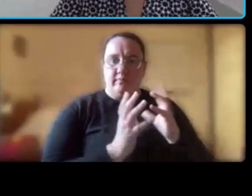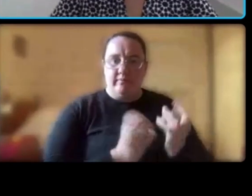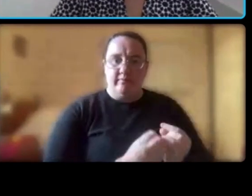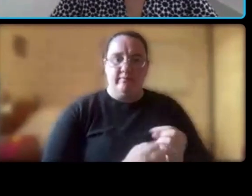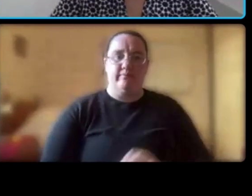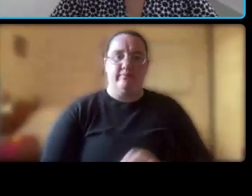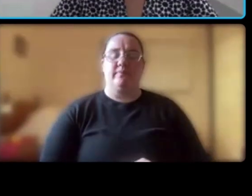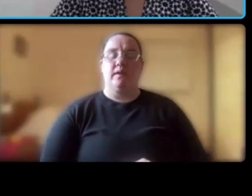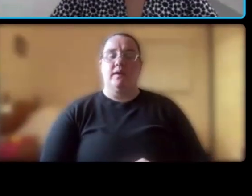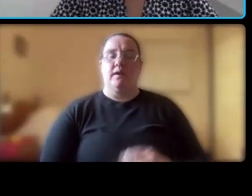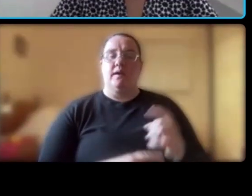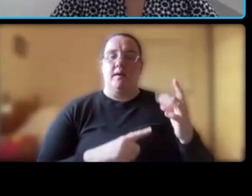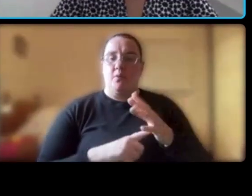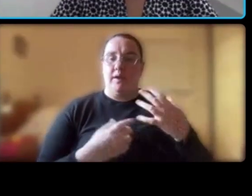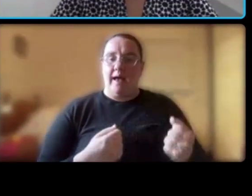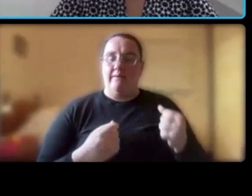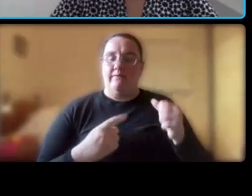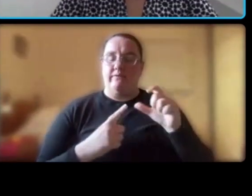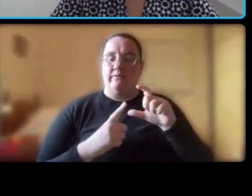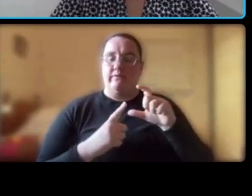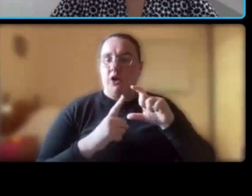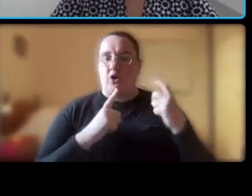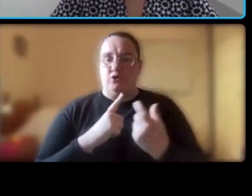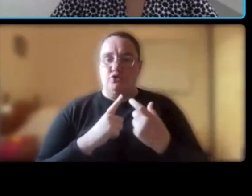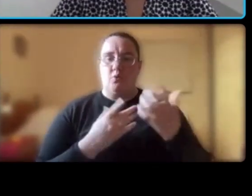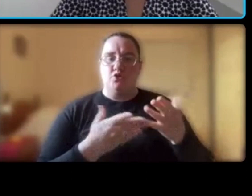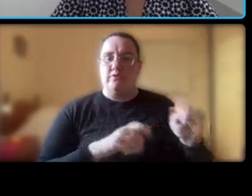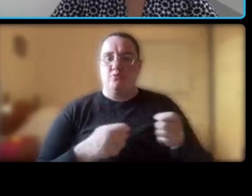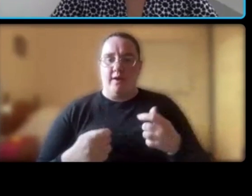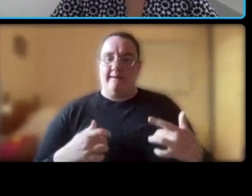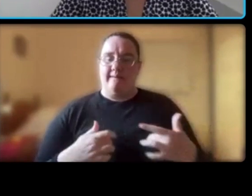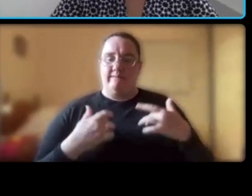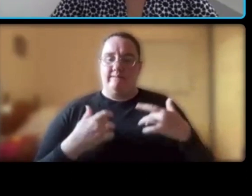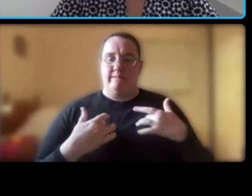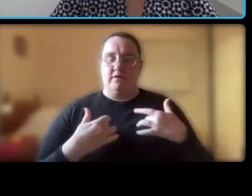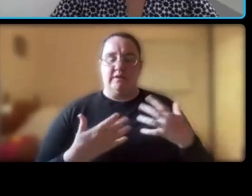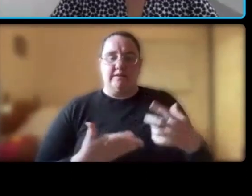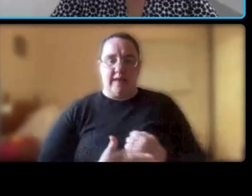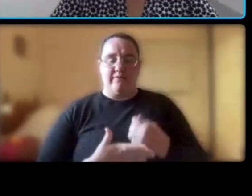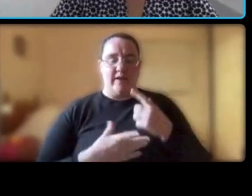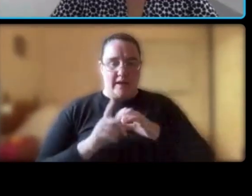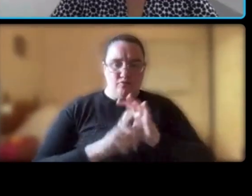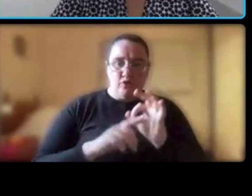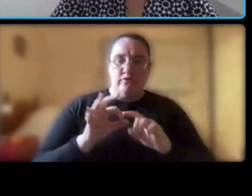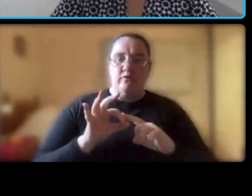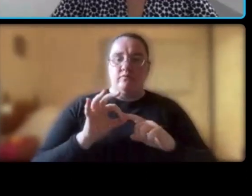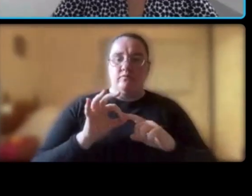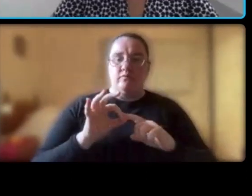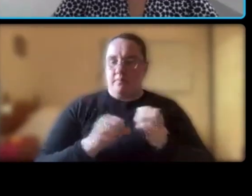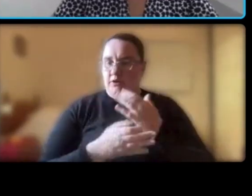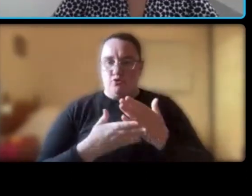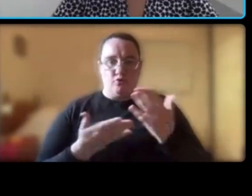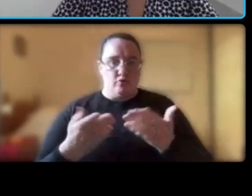create a culture where providers feel secure in working with the regulator to improve quality and innovate. This type of regulation is